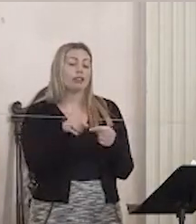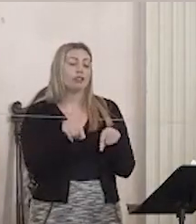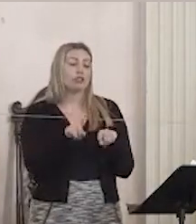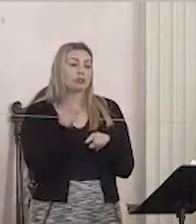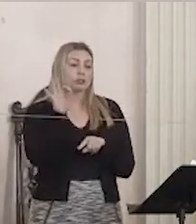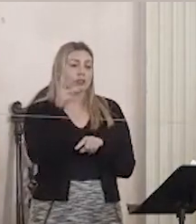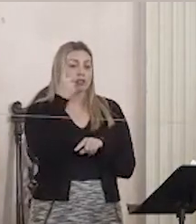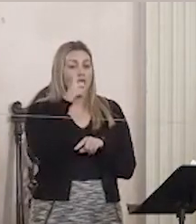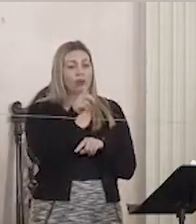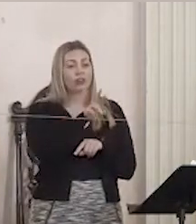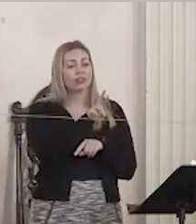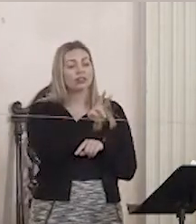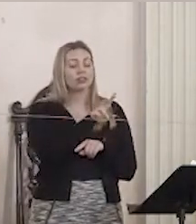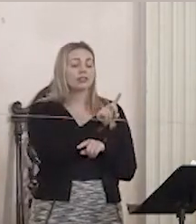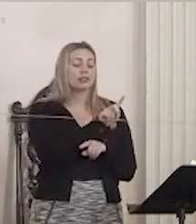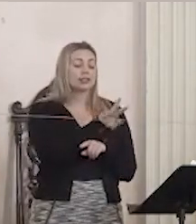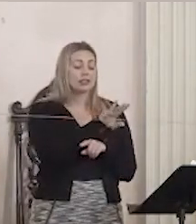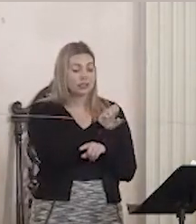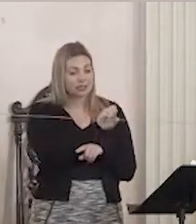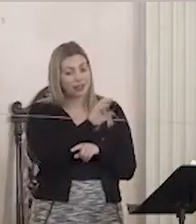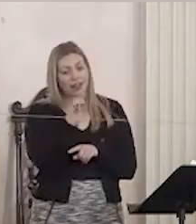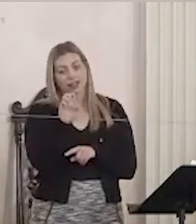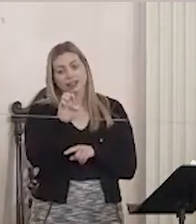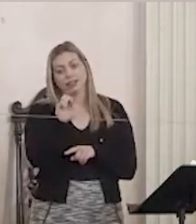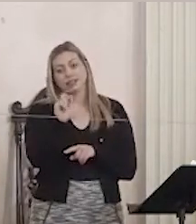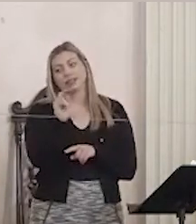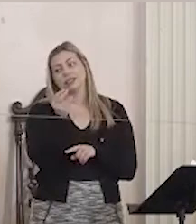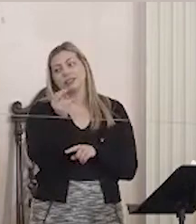Reverend Davies and Eaton. For all the saints.